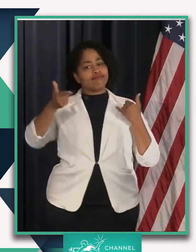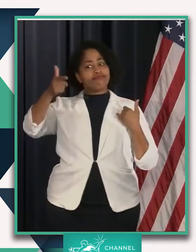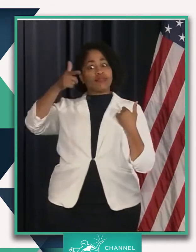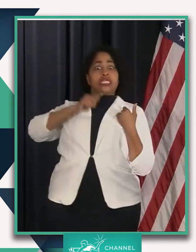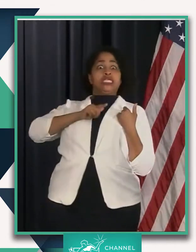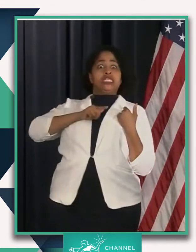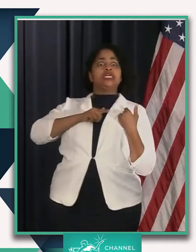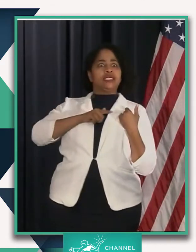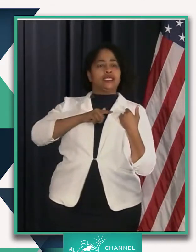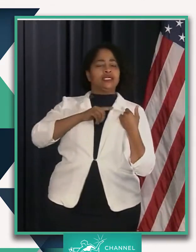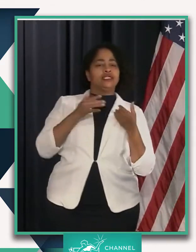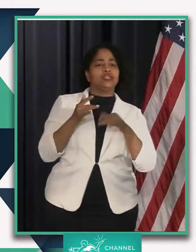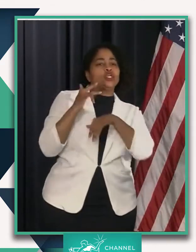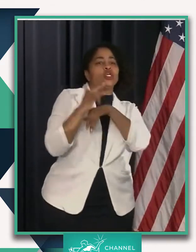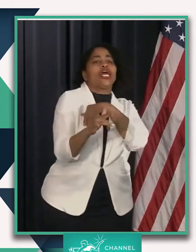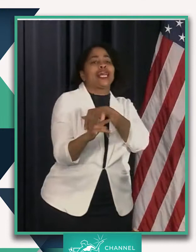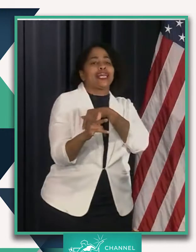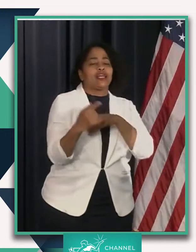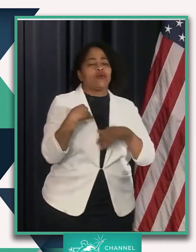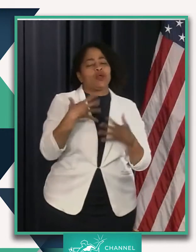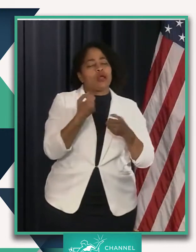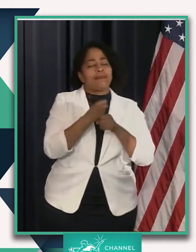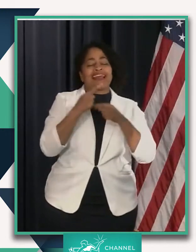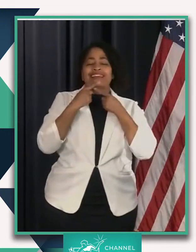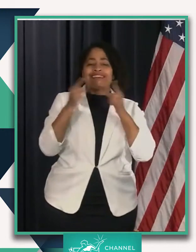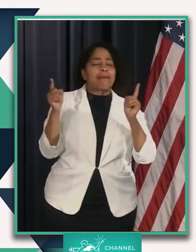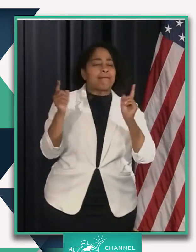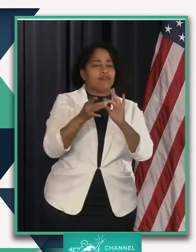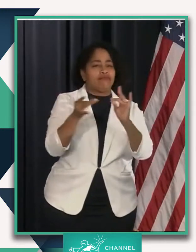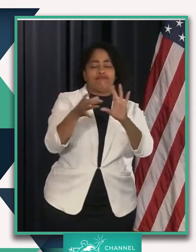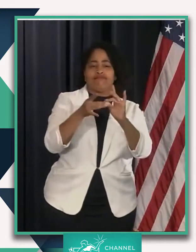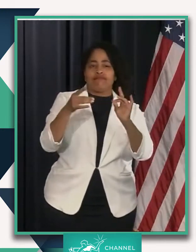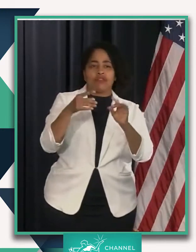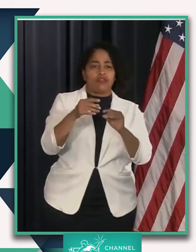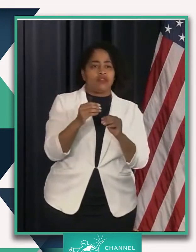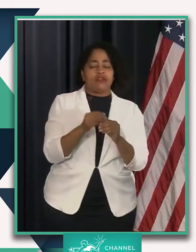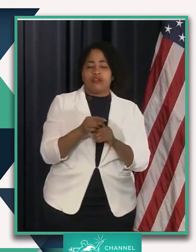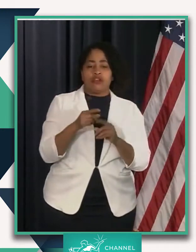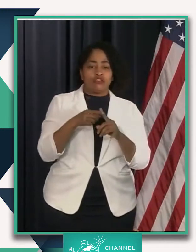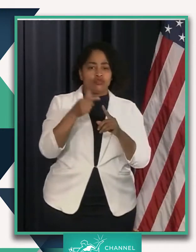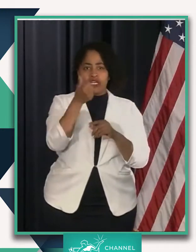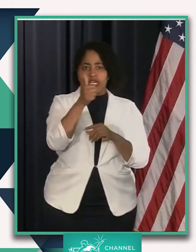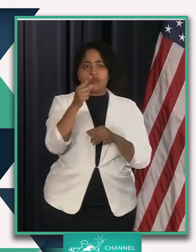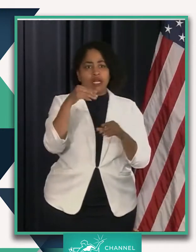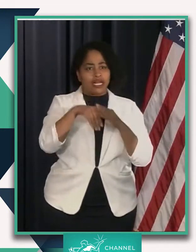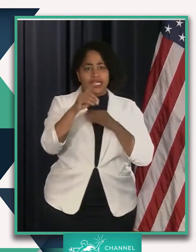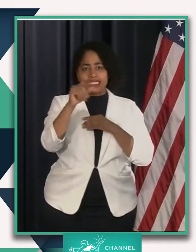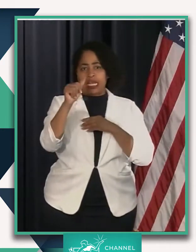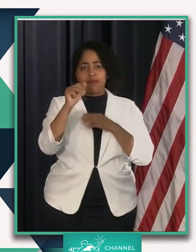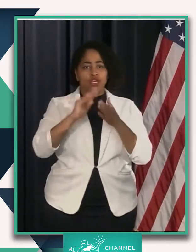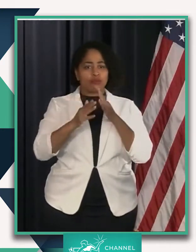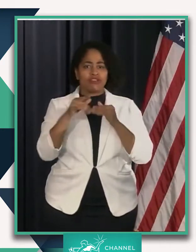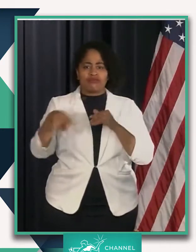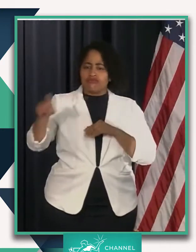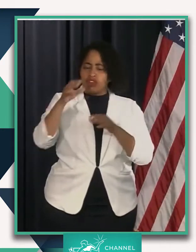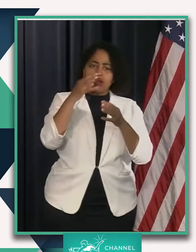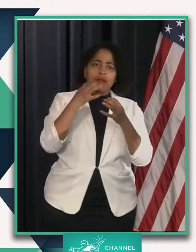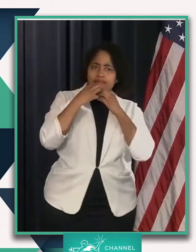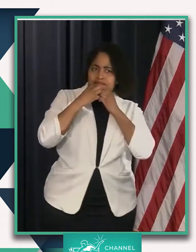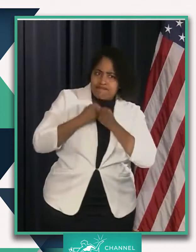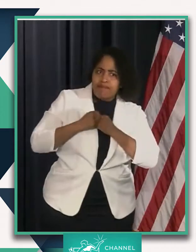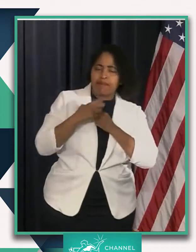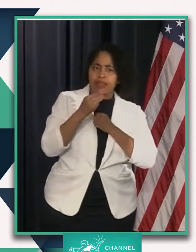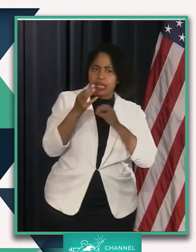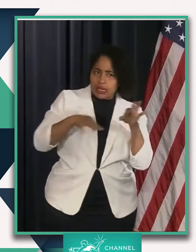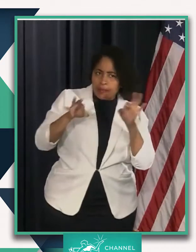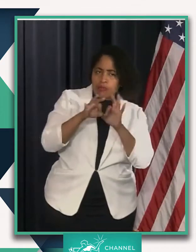statement in no uncertain terms that the disabled community were an important part of this city, and we're not